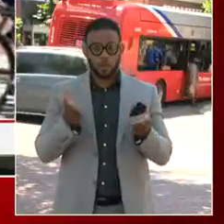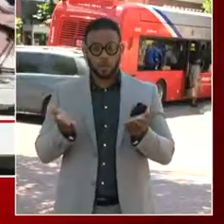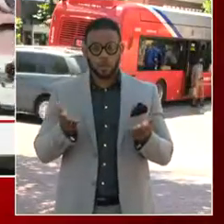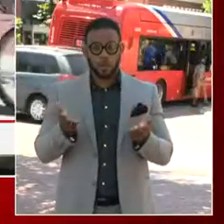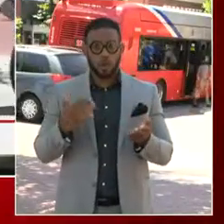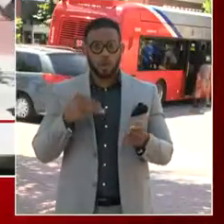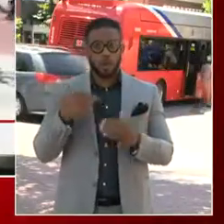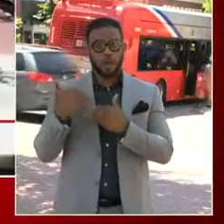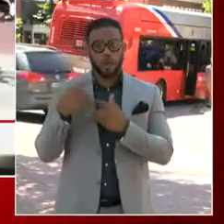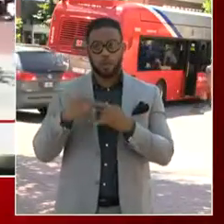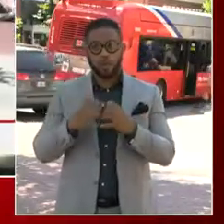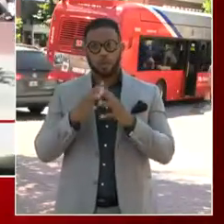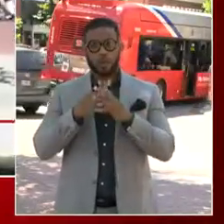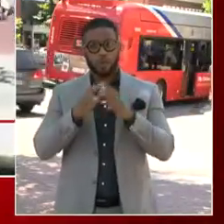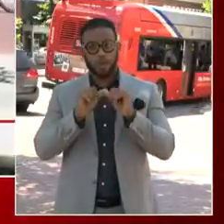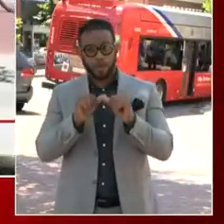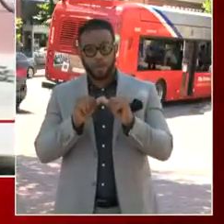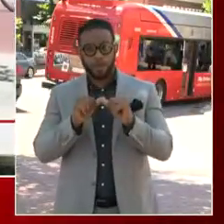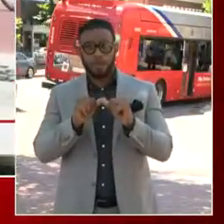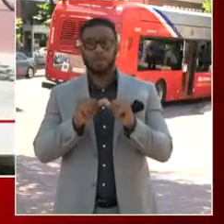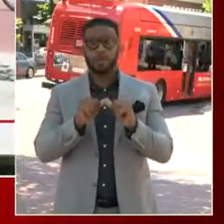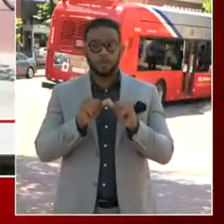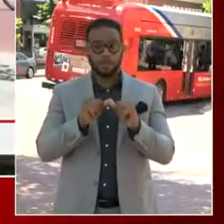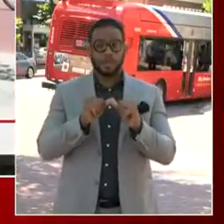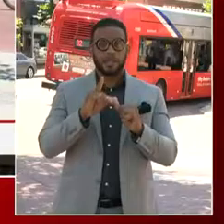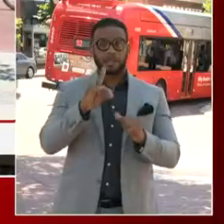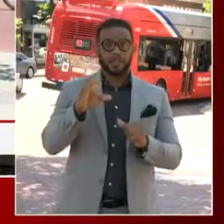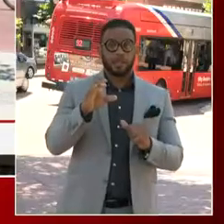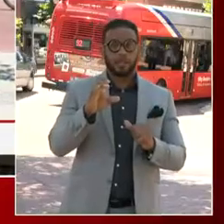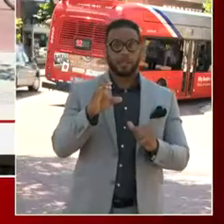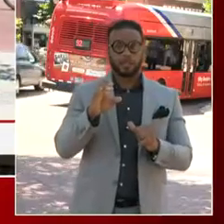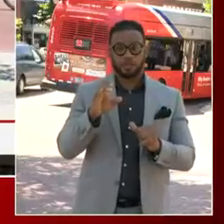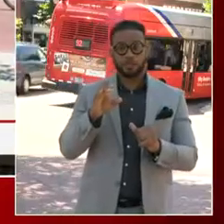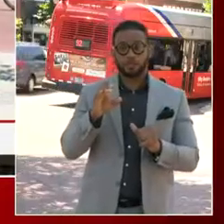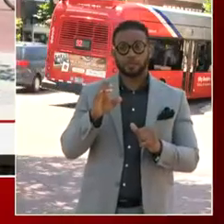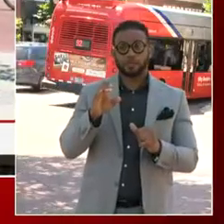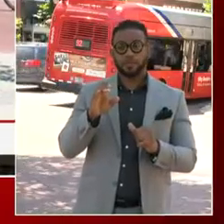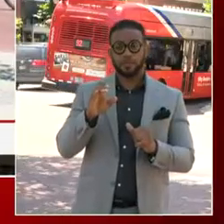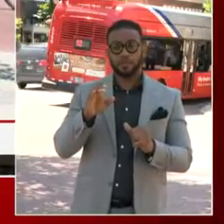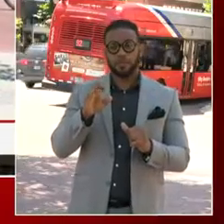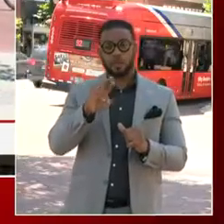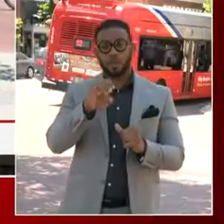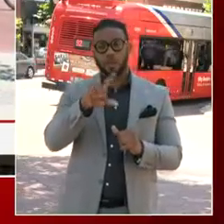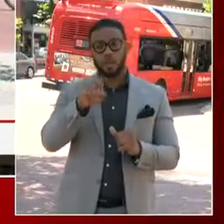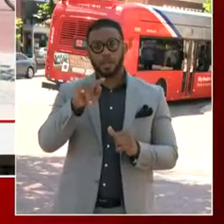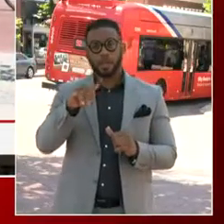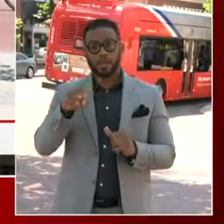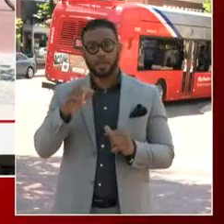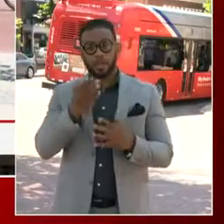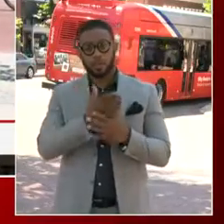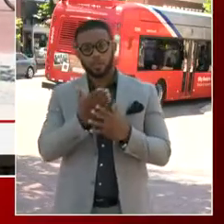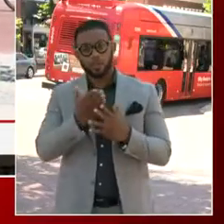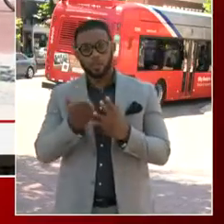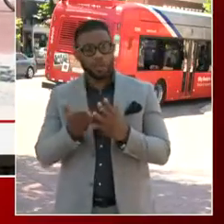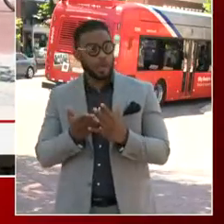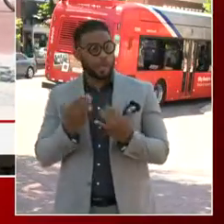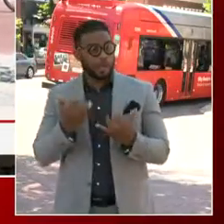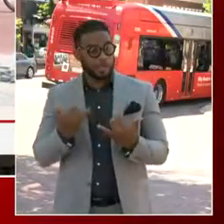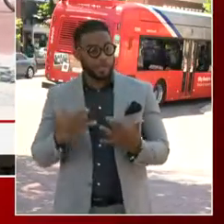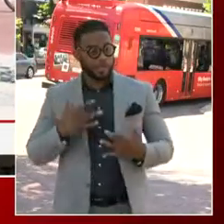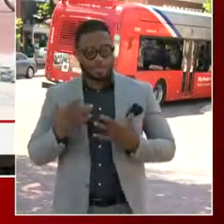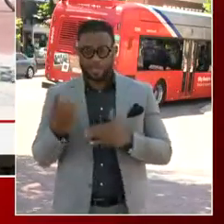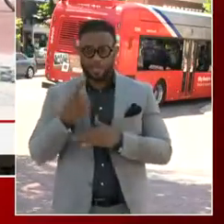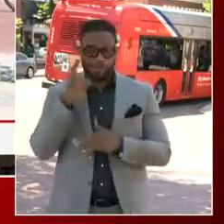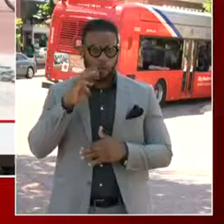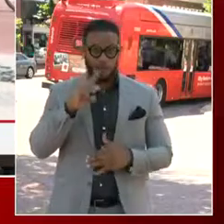job is to build, maintain, and sustain the District of Columbia's real estate portfolio. Now, today's an exciting